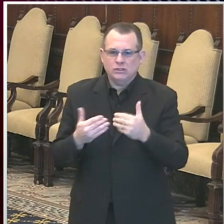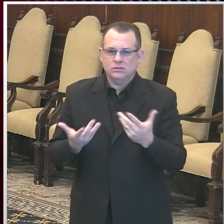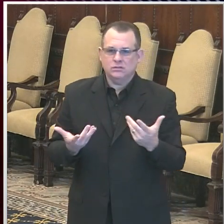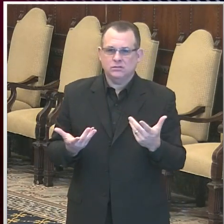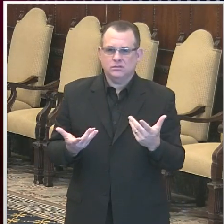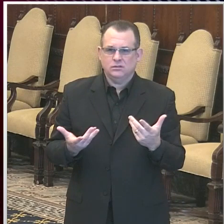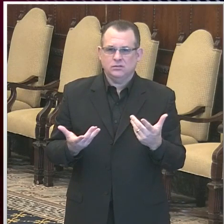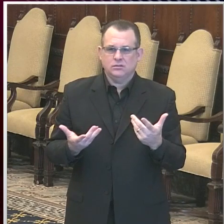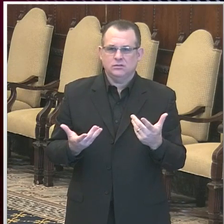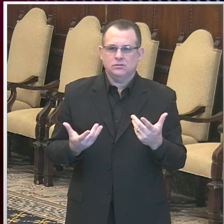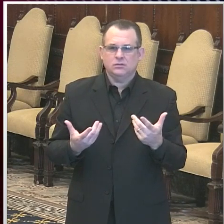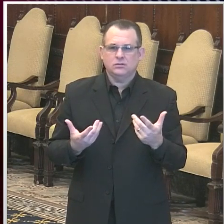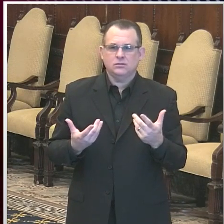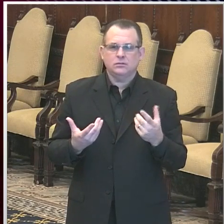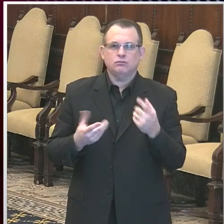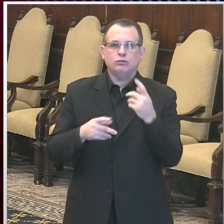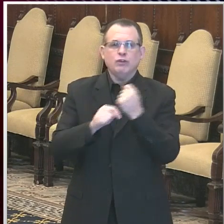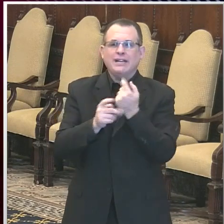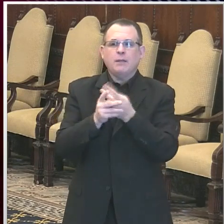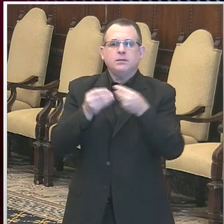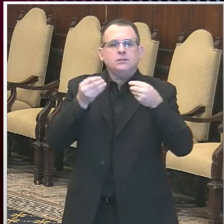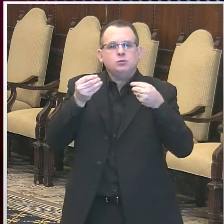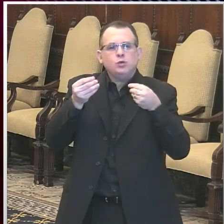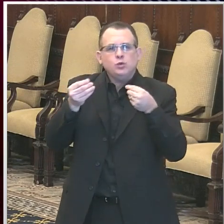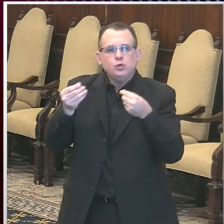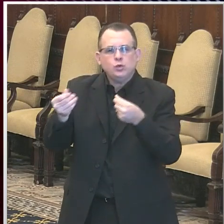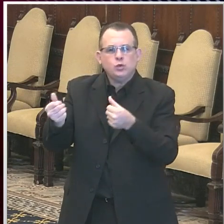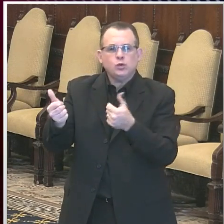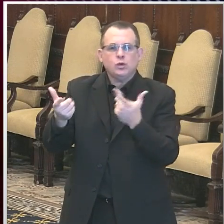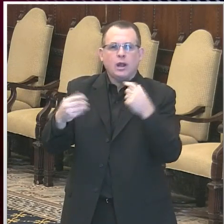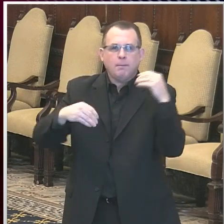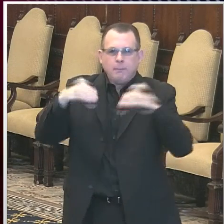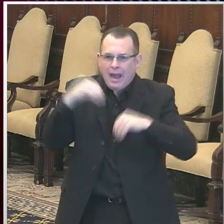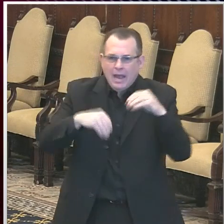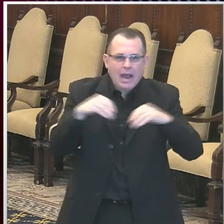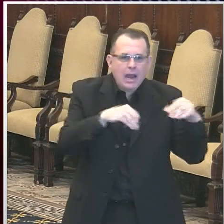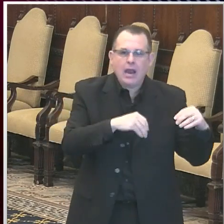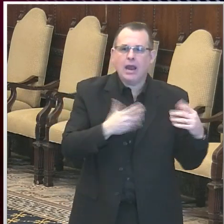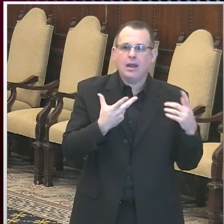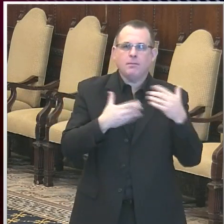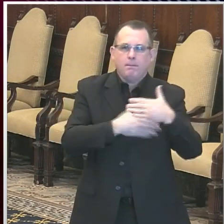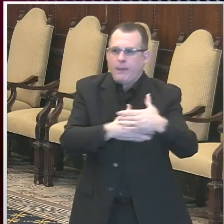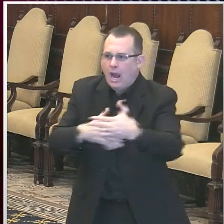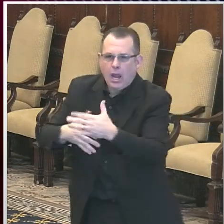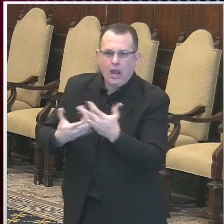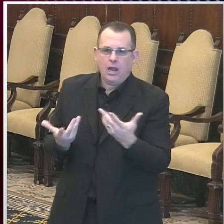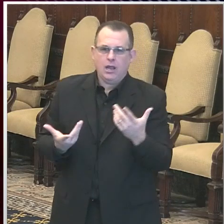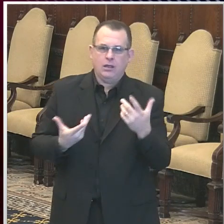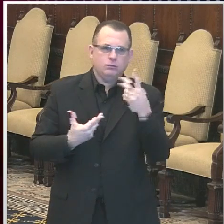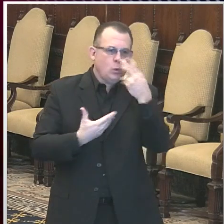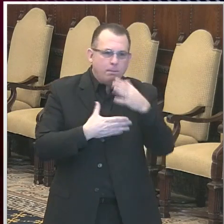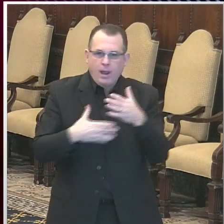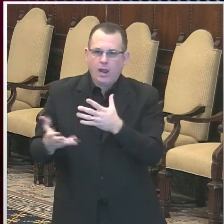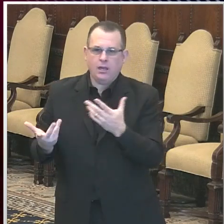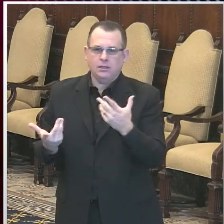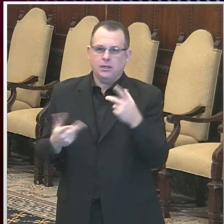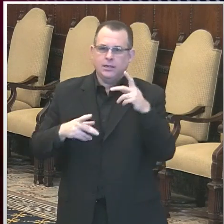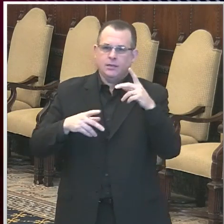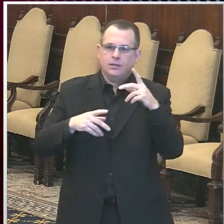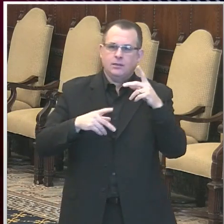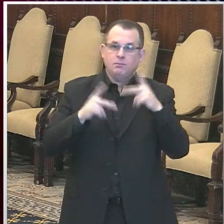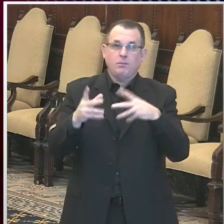really around efficiency, being able to pack up 1 box rather than 2, and also allow people to come out of